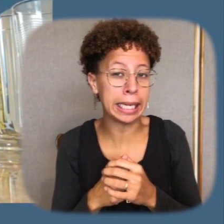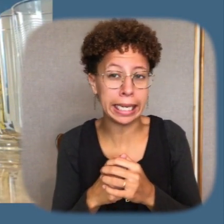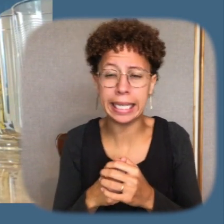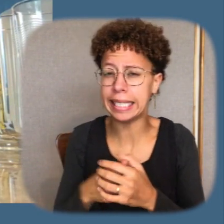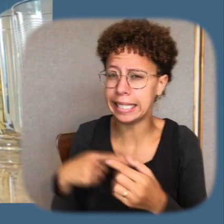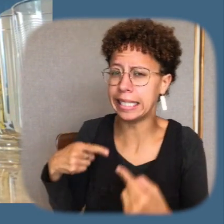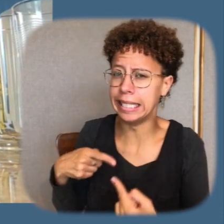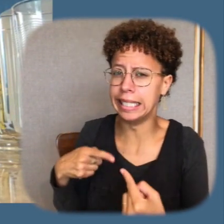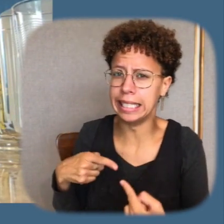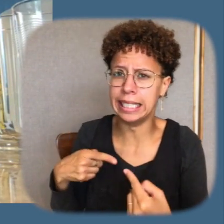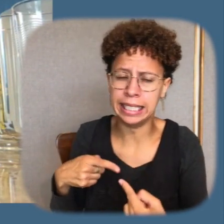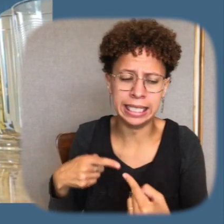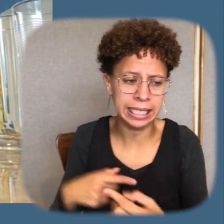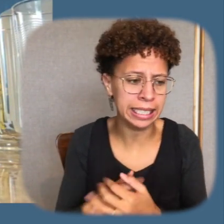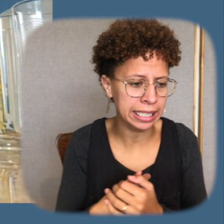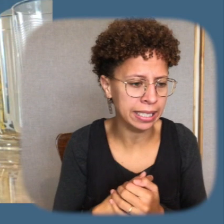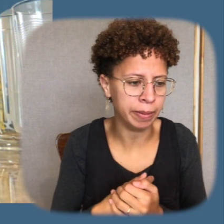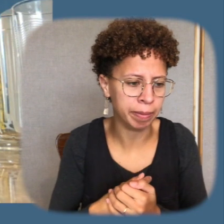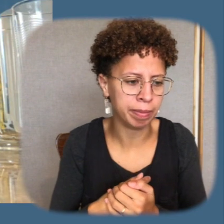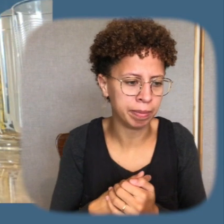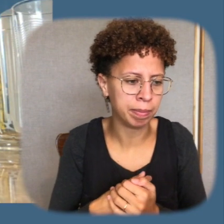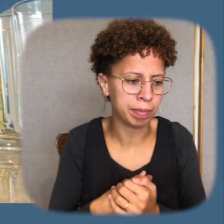Okay.